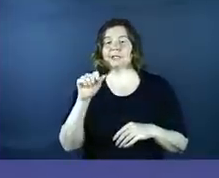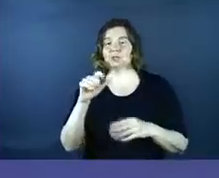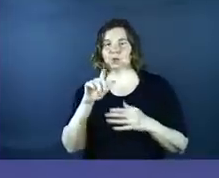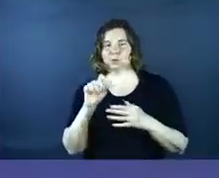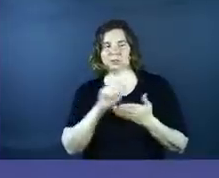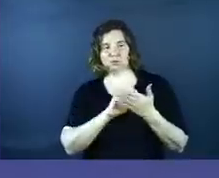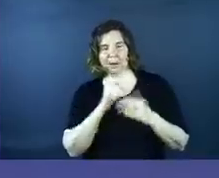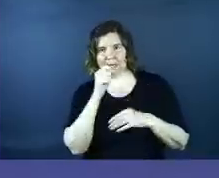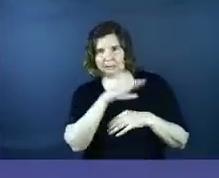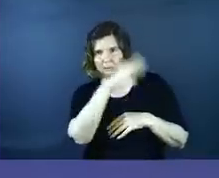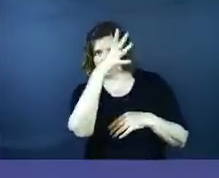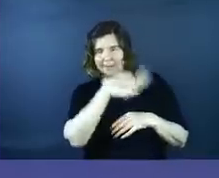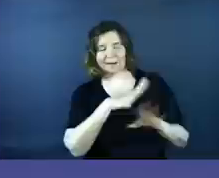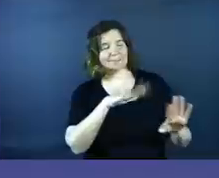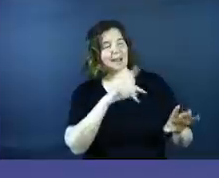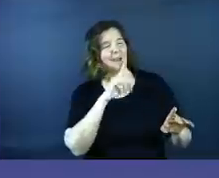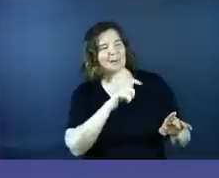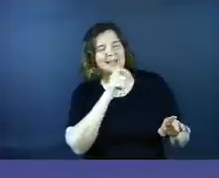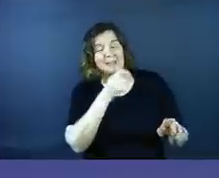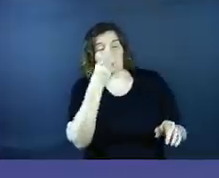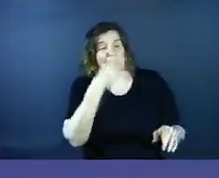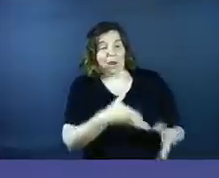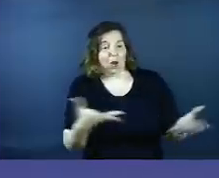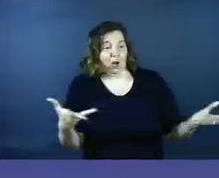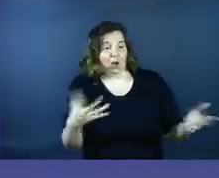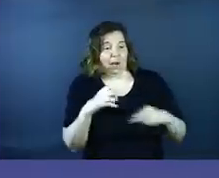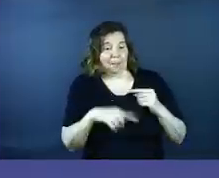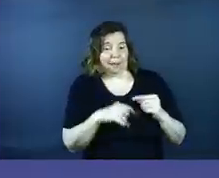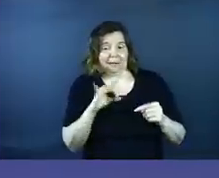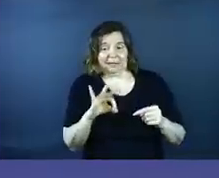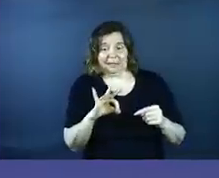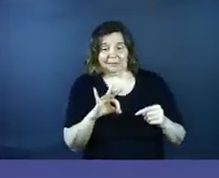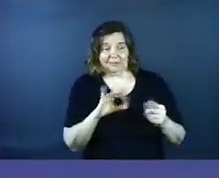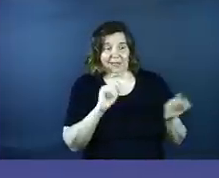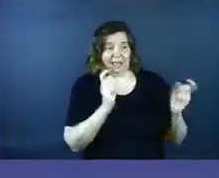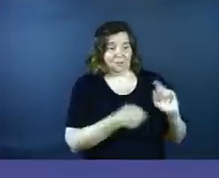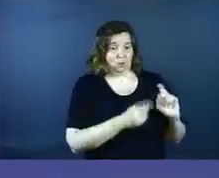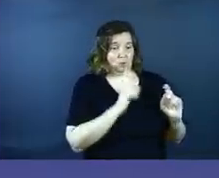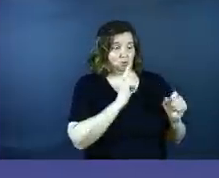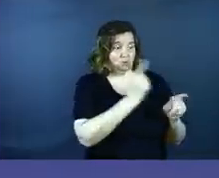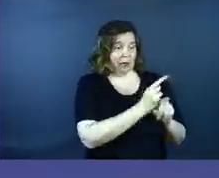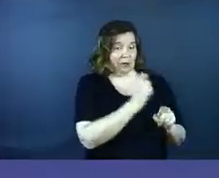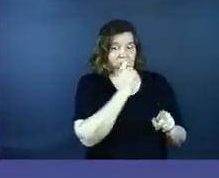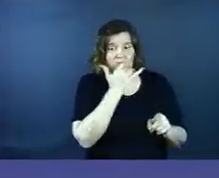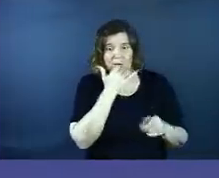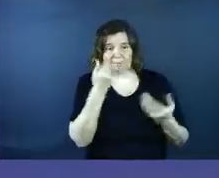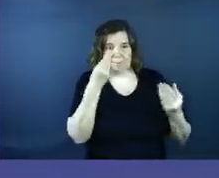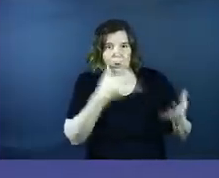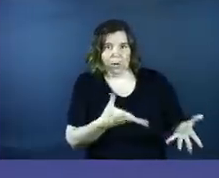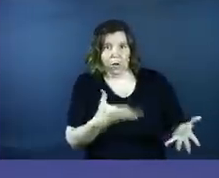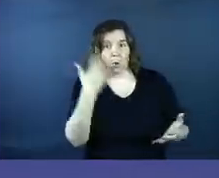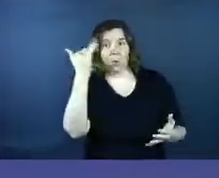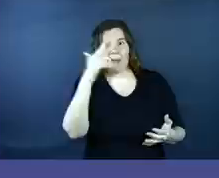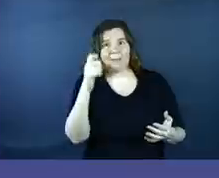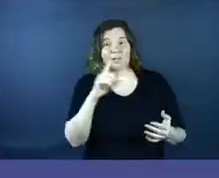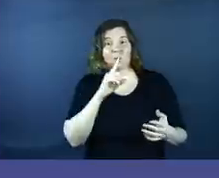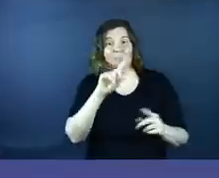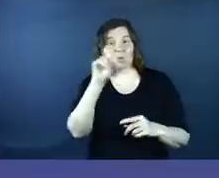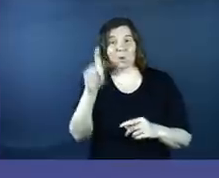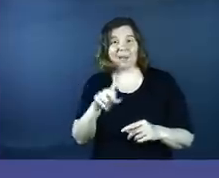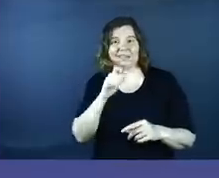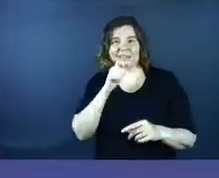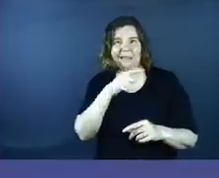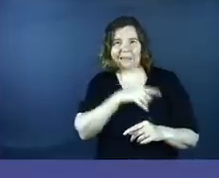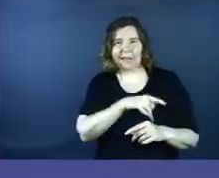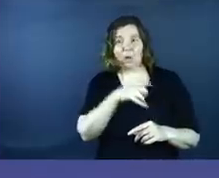is basically saying, I really kind of don't care about whether or not evolution was right or not, because the ultimate question is,